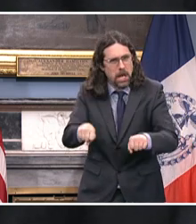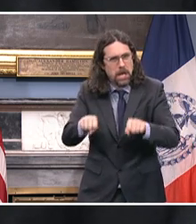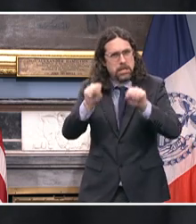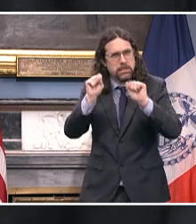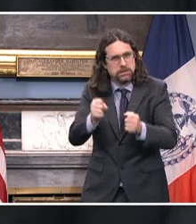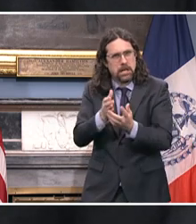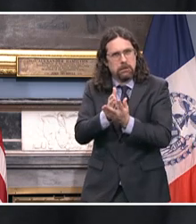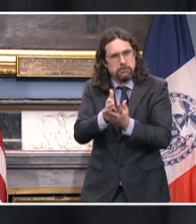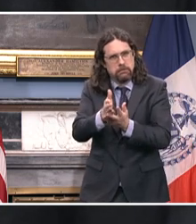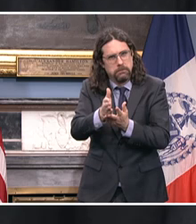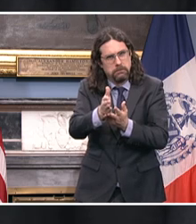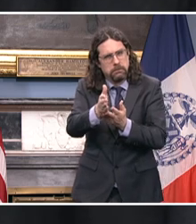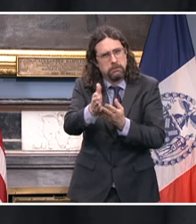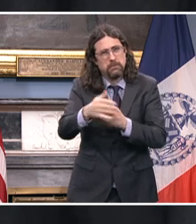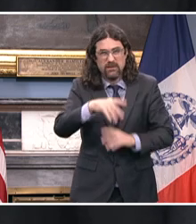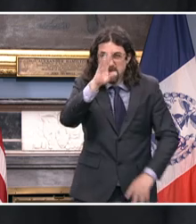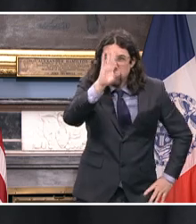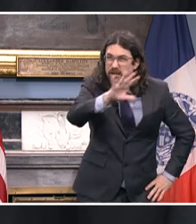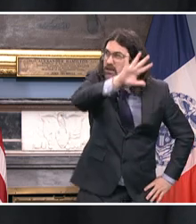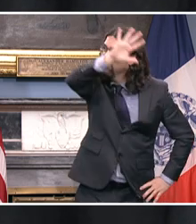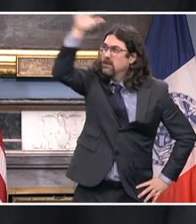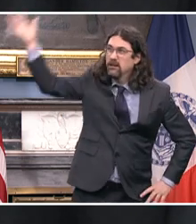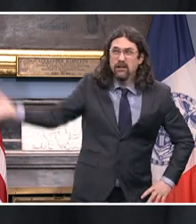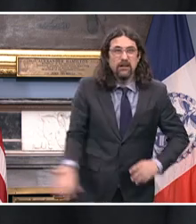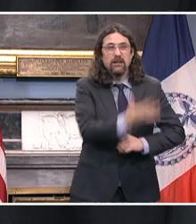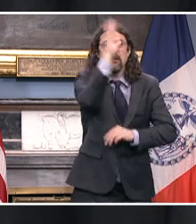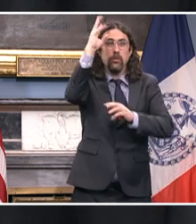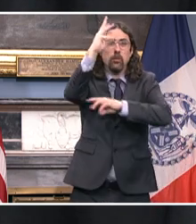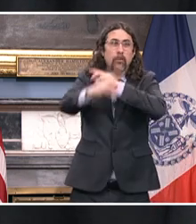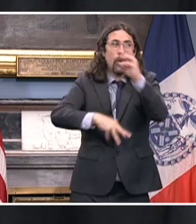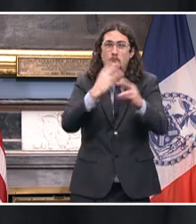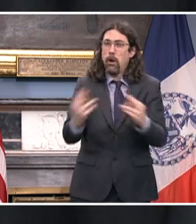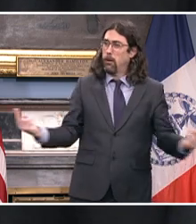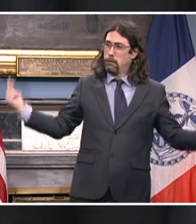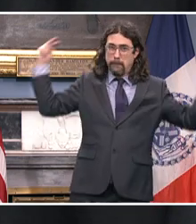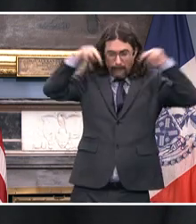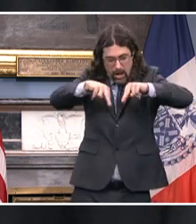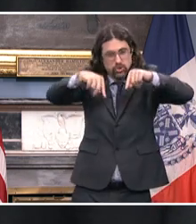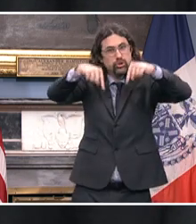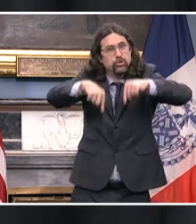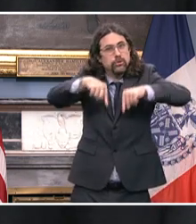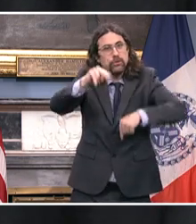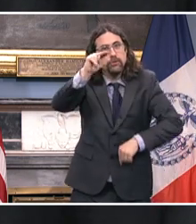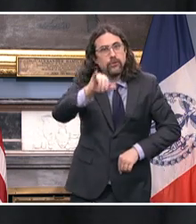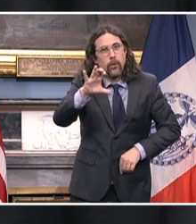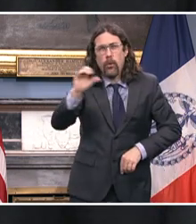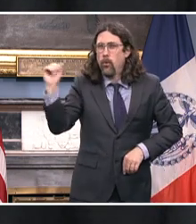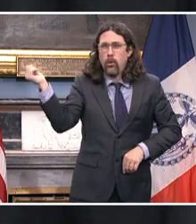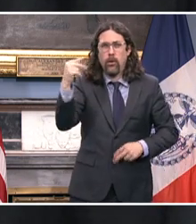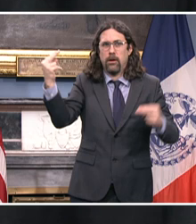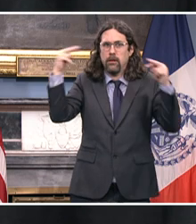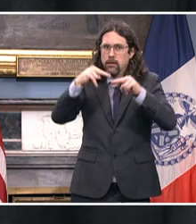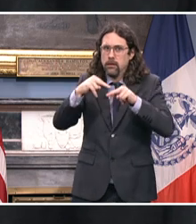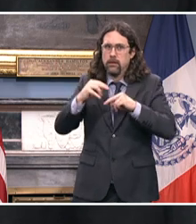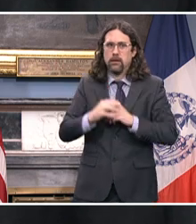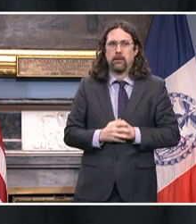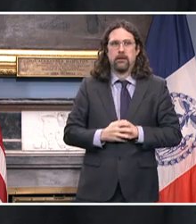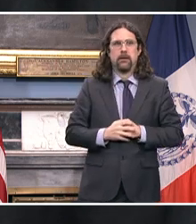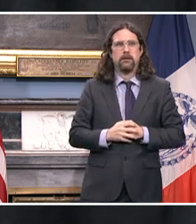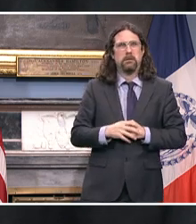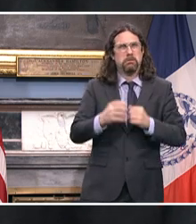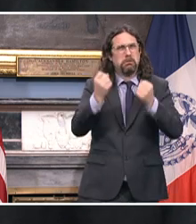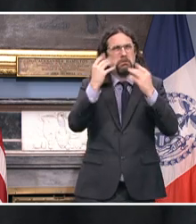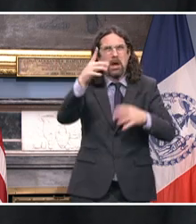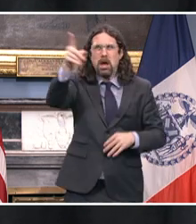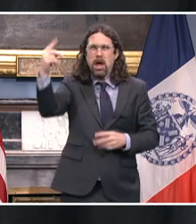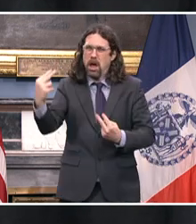renewed admiration. People all over the world are feeling a new respect, a new admiration, a new love